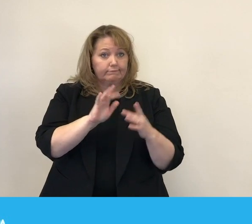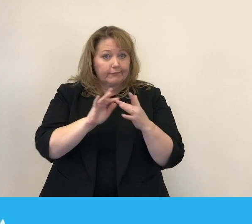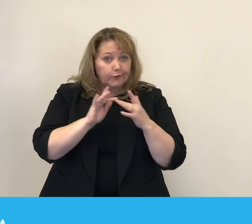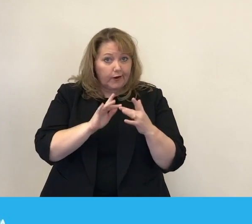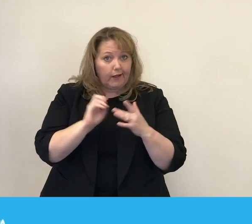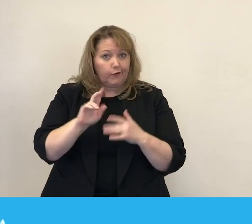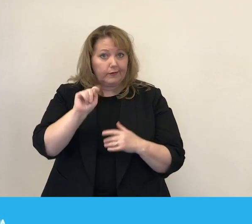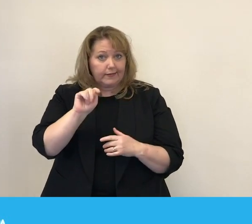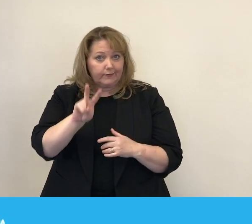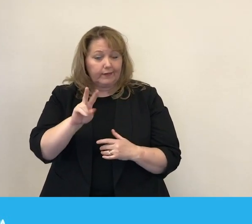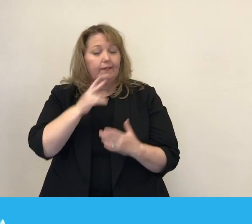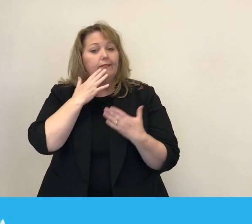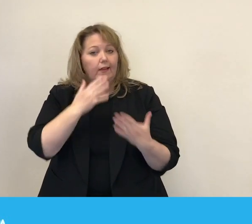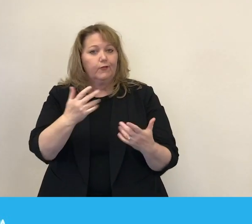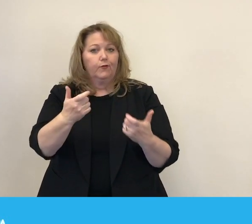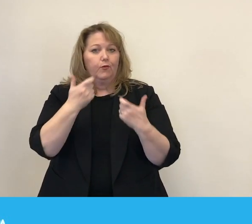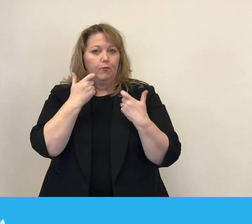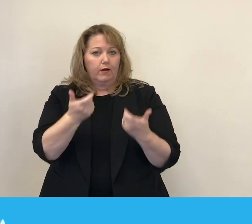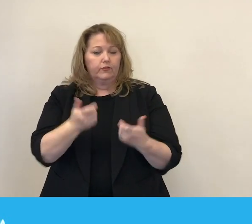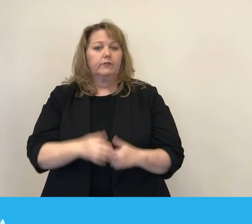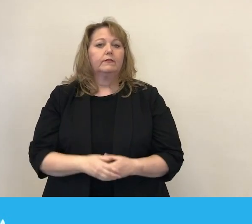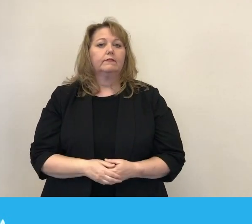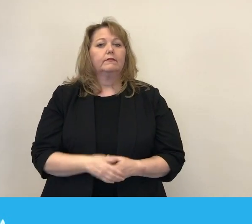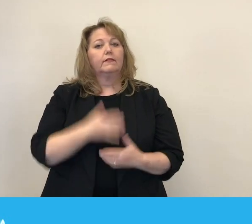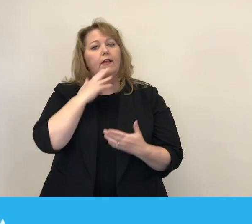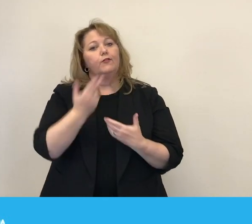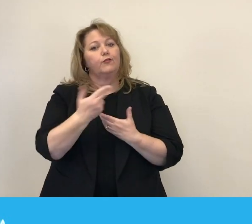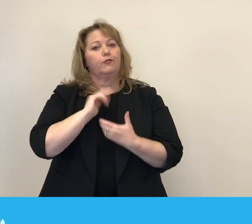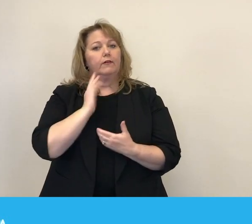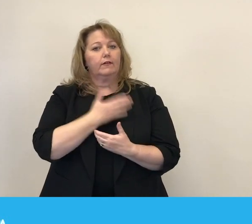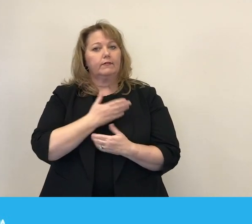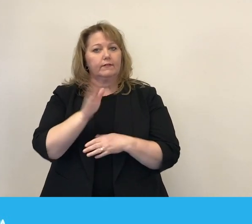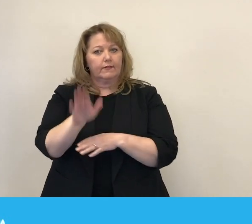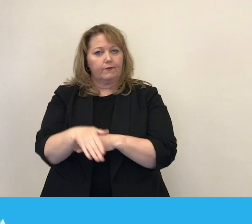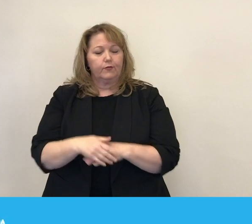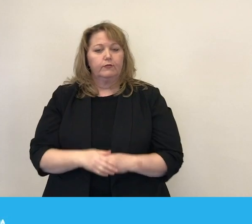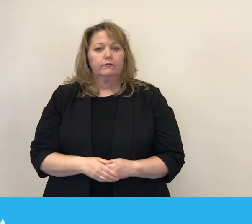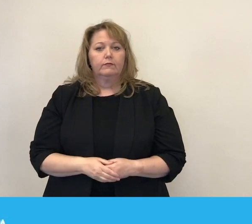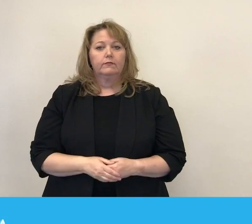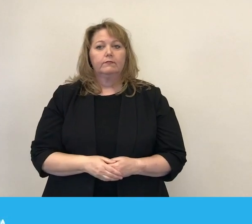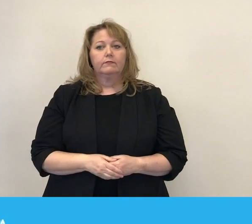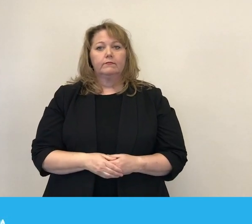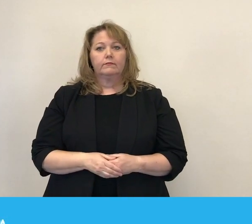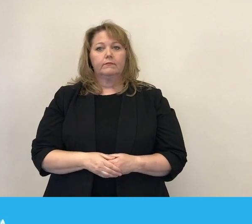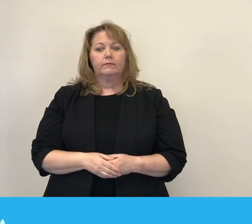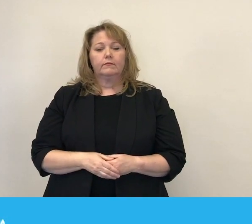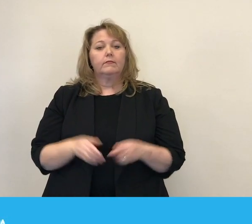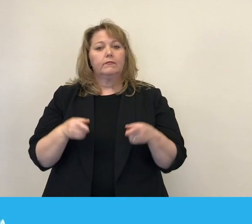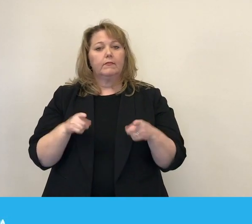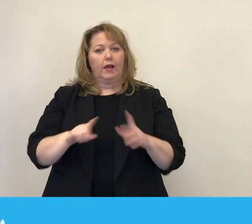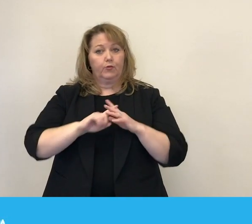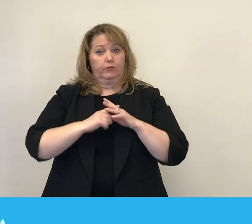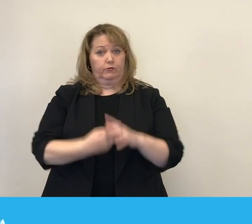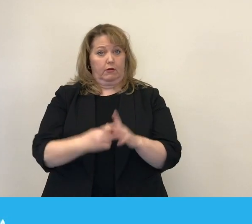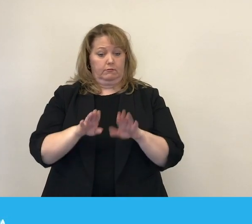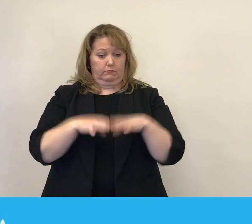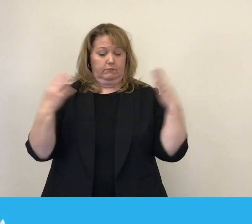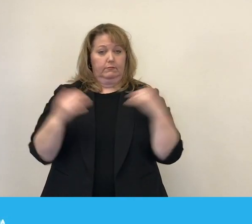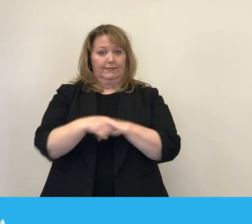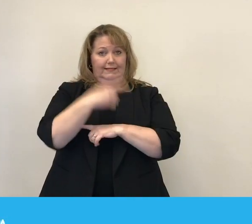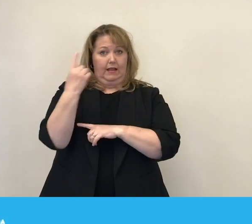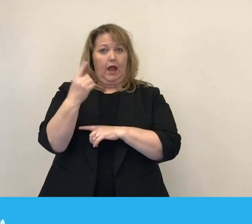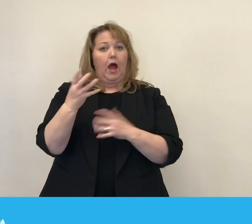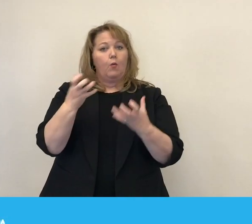have you. Thanks for having us, joining us this afternoon. I want to direct you as we begin this presentation to the Nevada Health